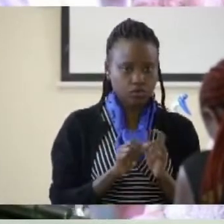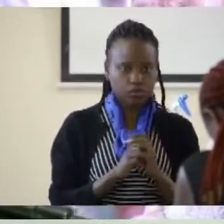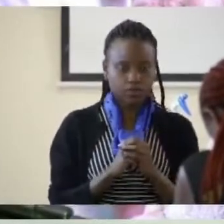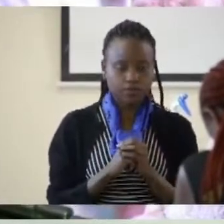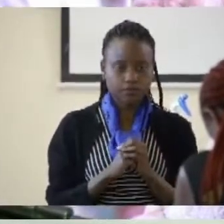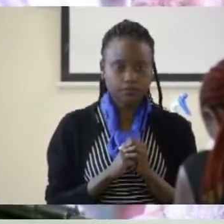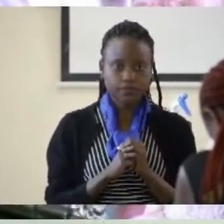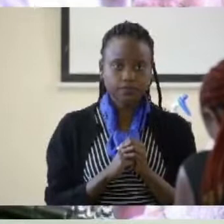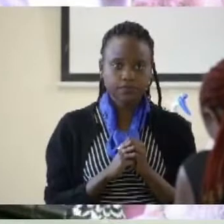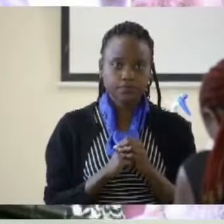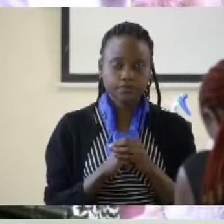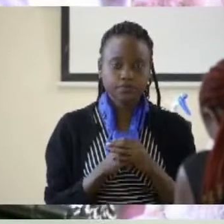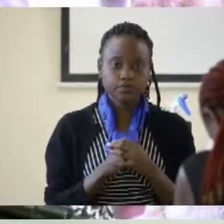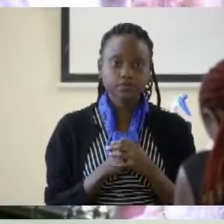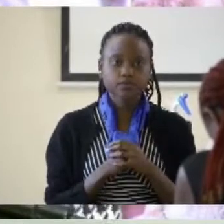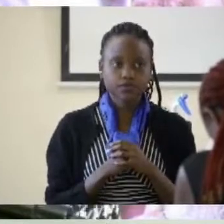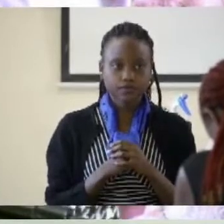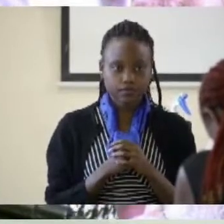And